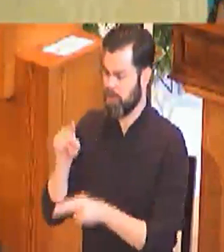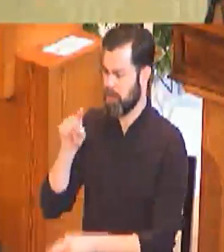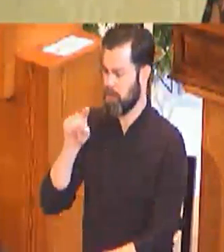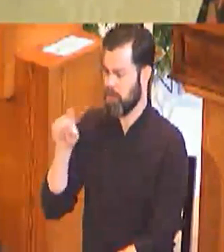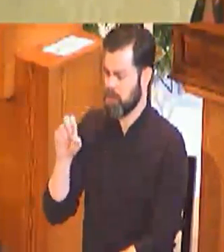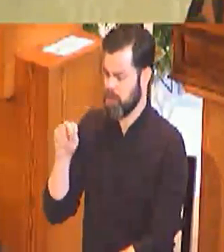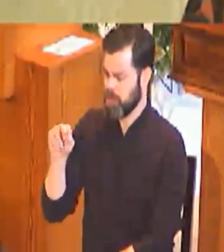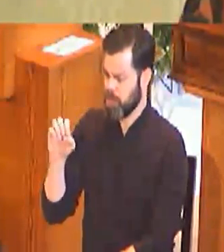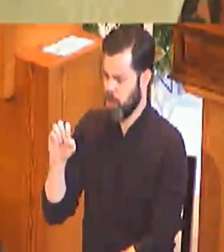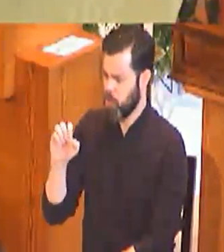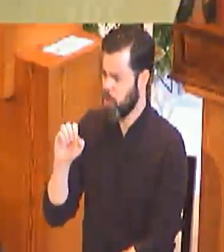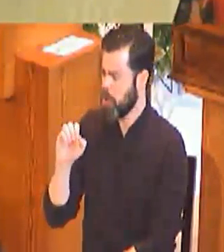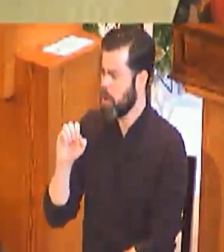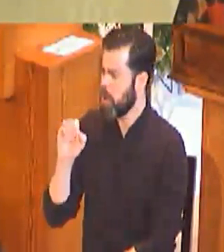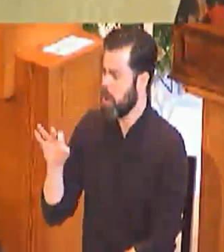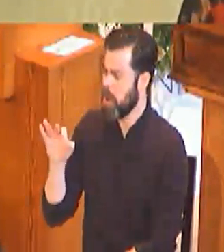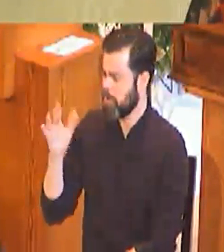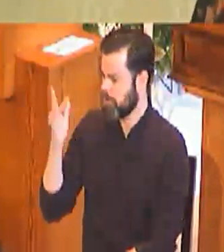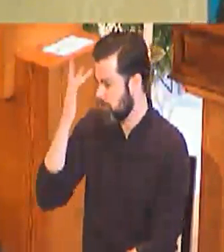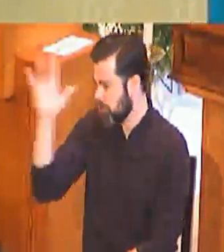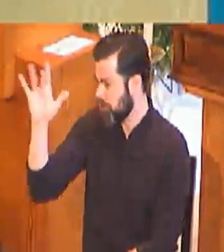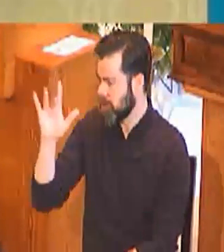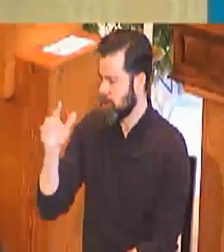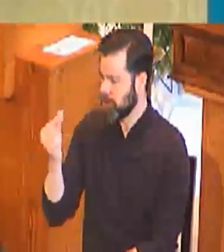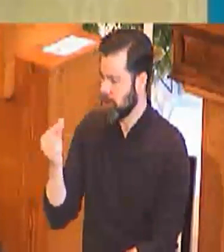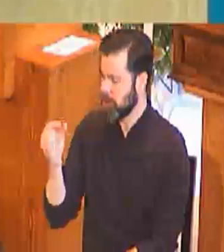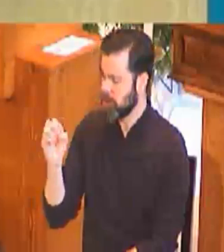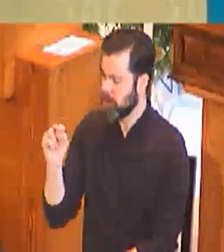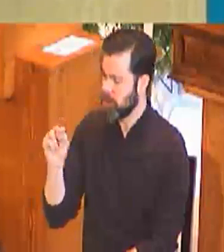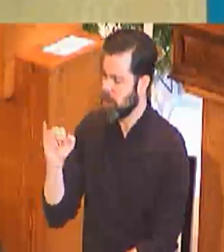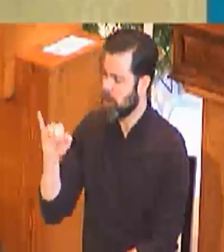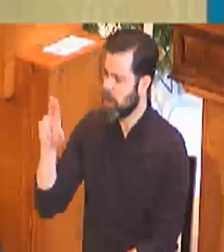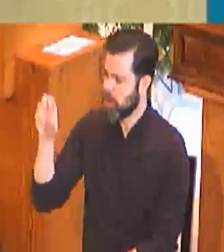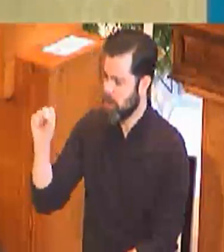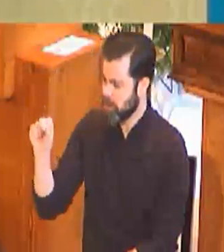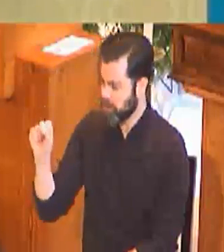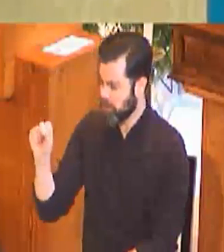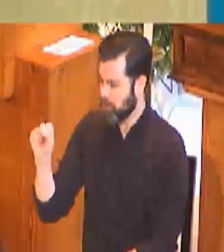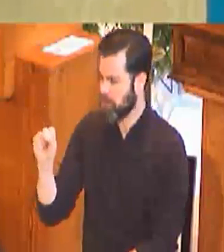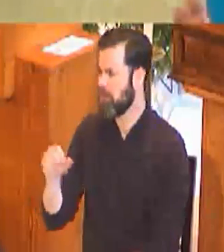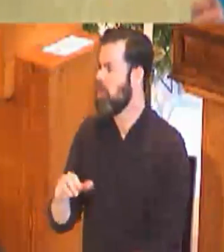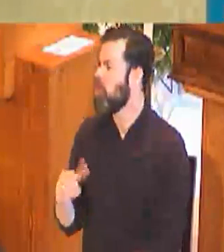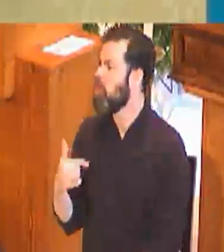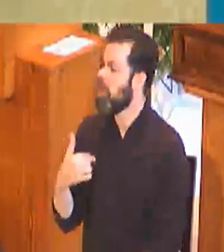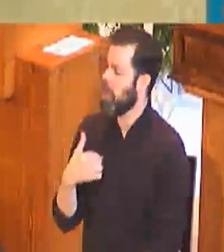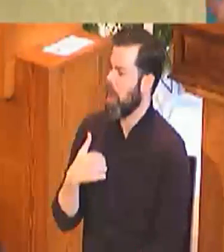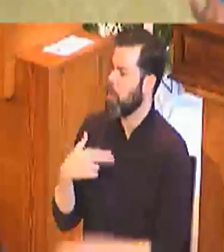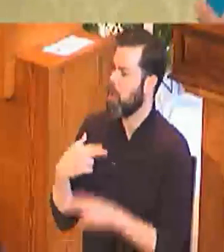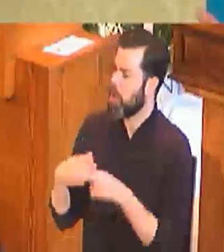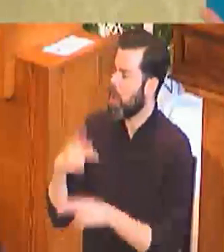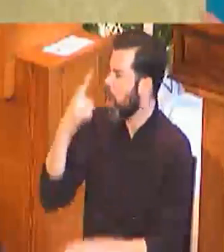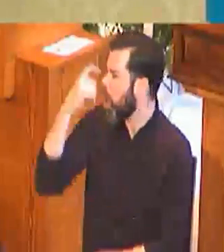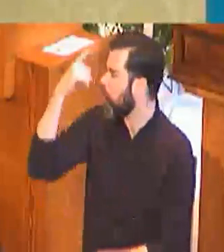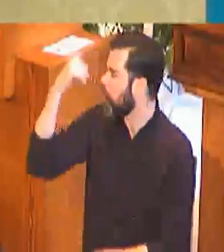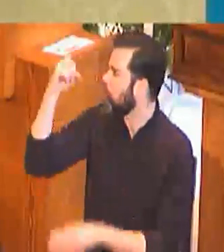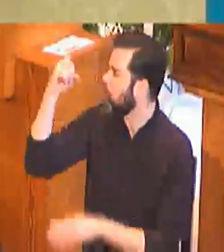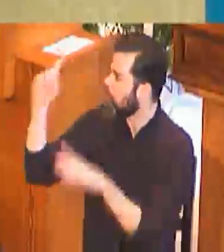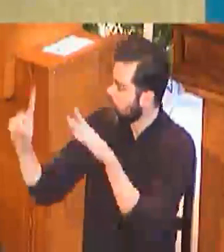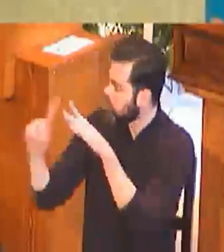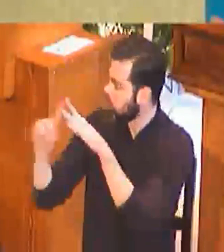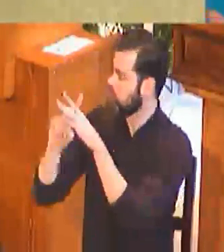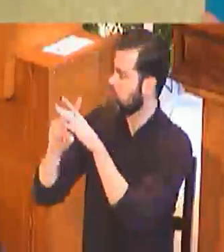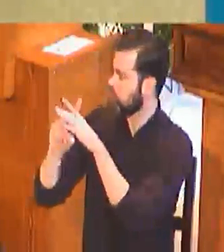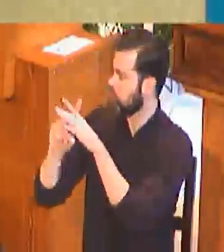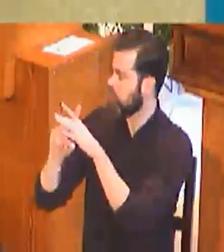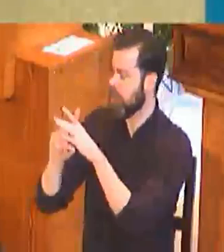genius, in what I might call our dream manifestation zone. A big leap, the title of the